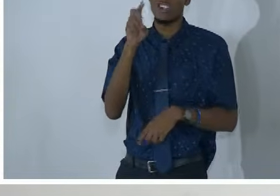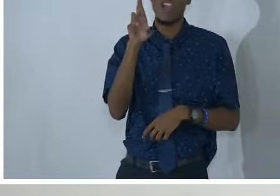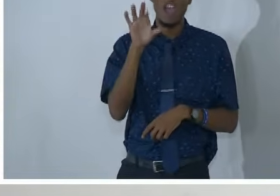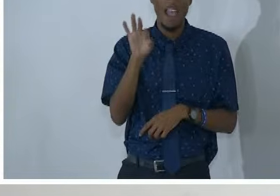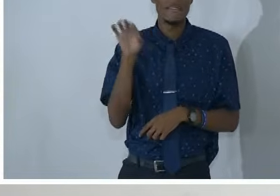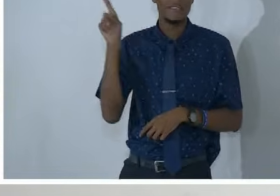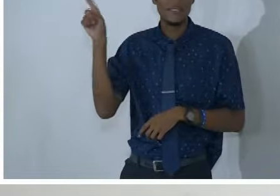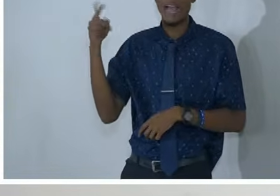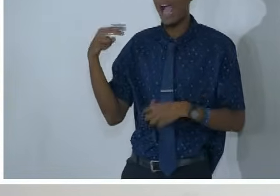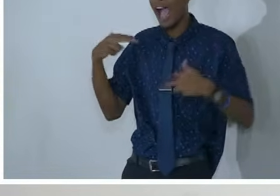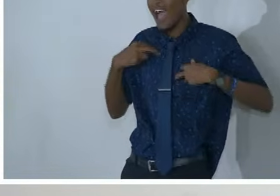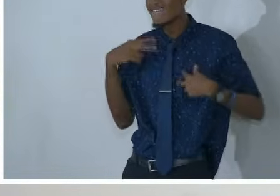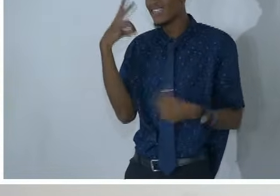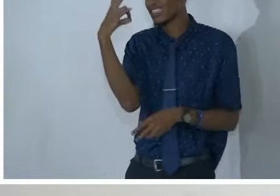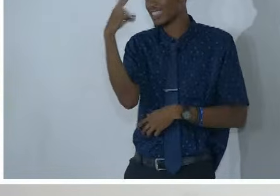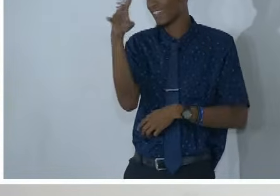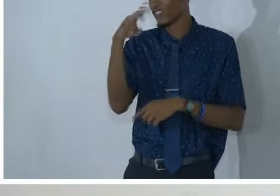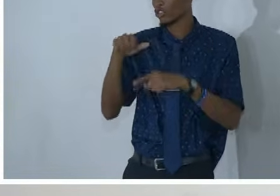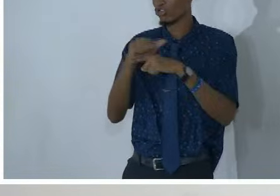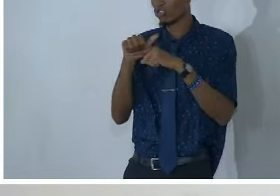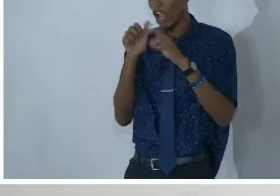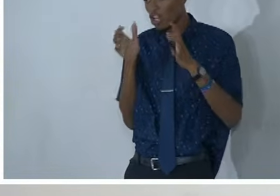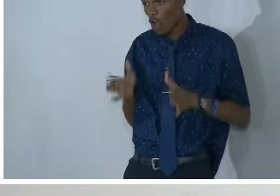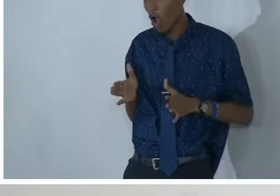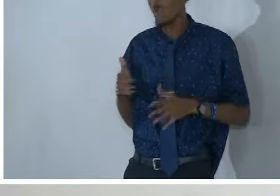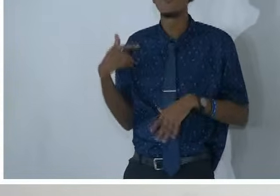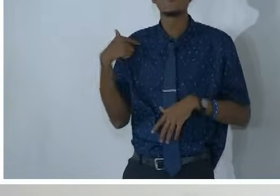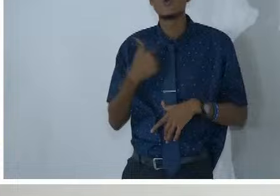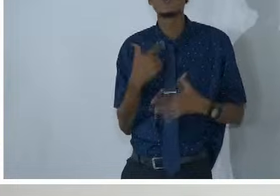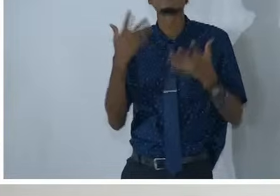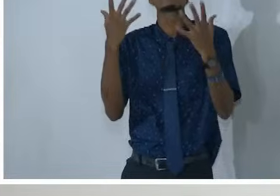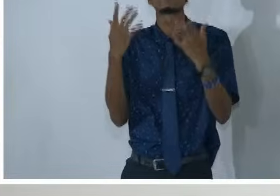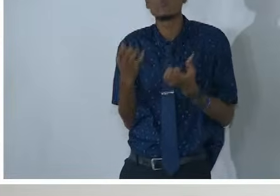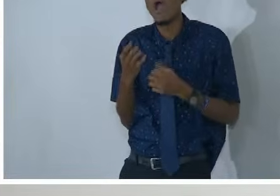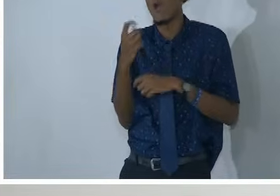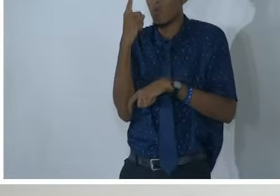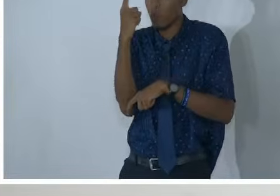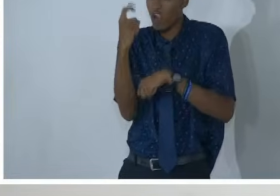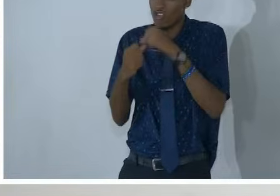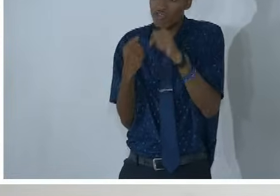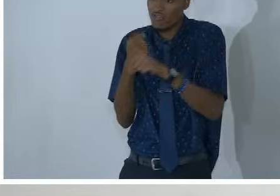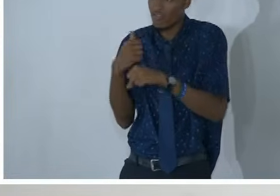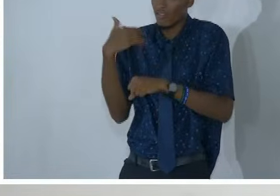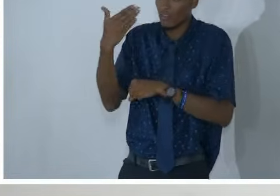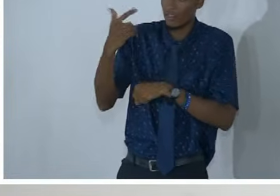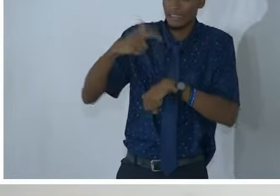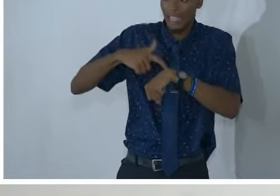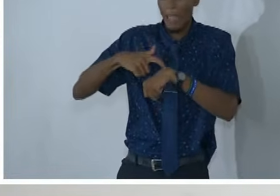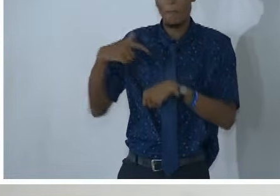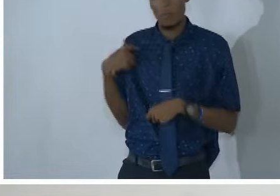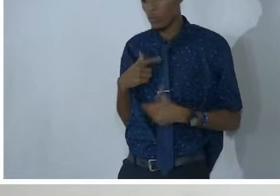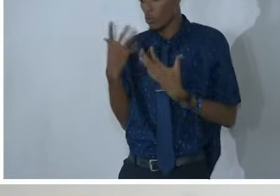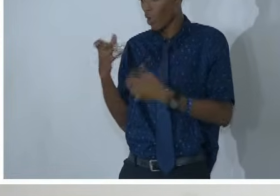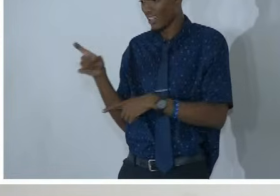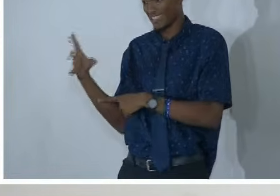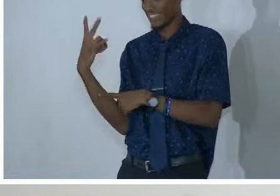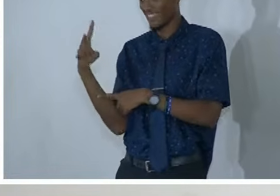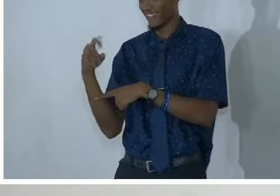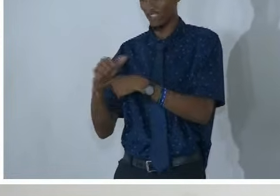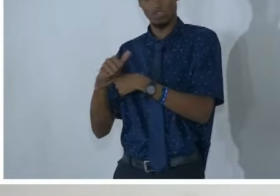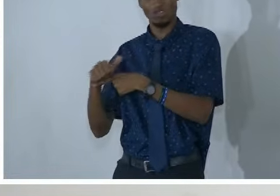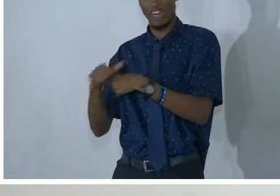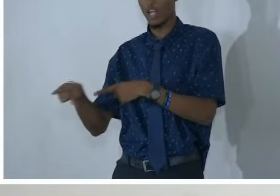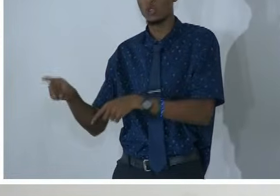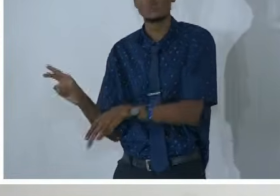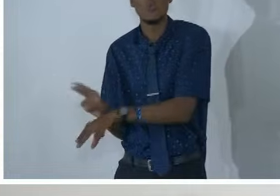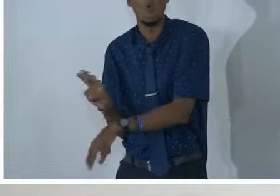17 trainers, and we want over the next year for these 17 or so trainers to be